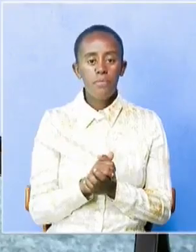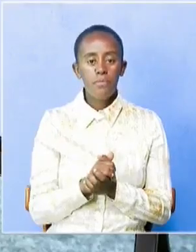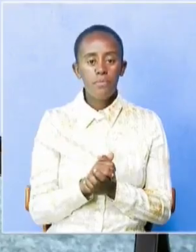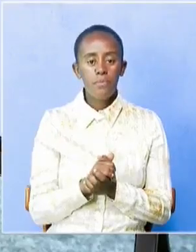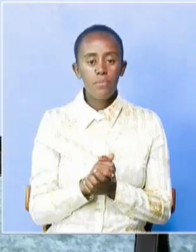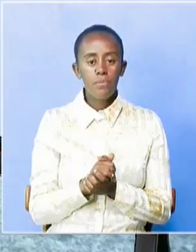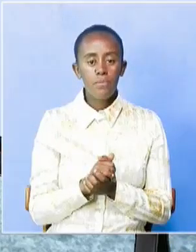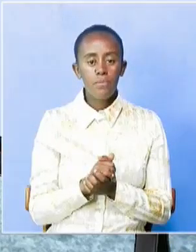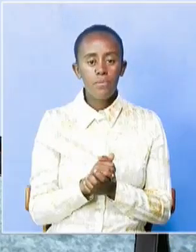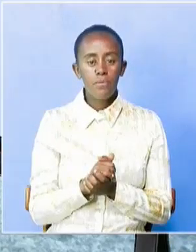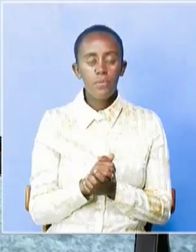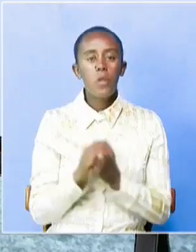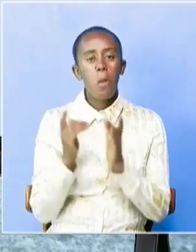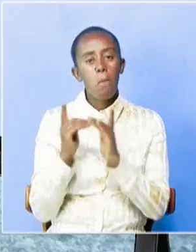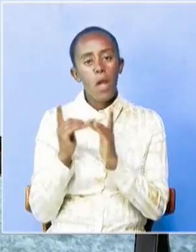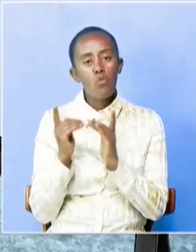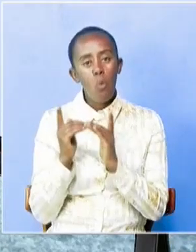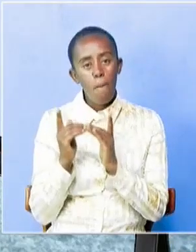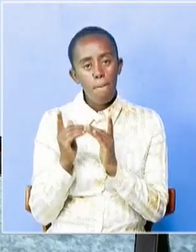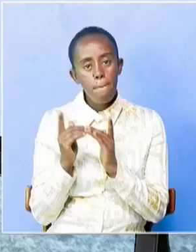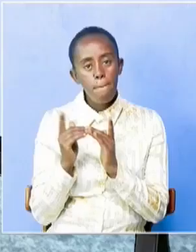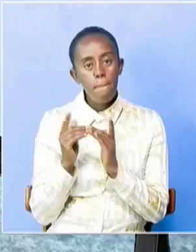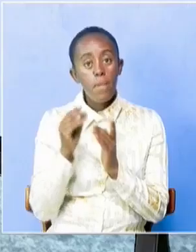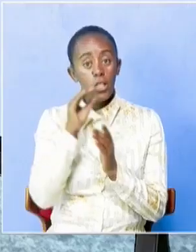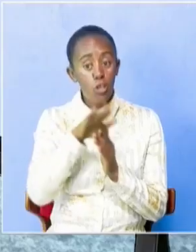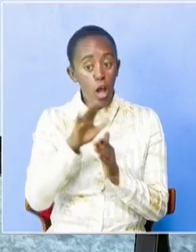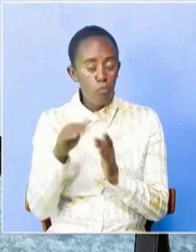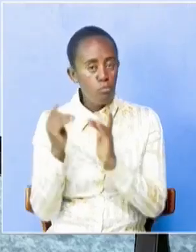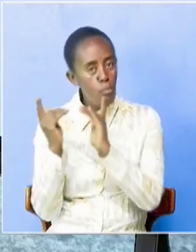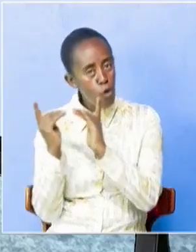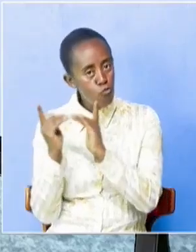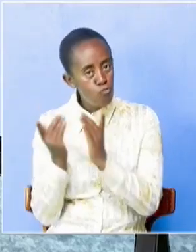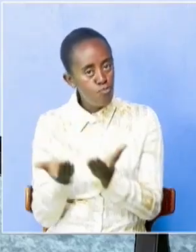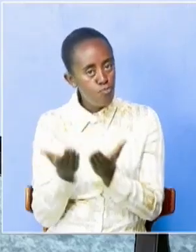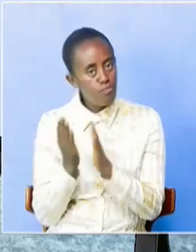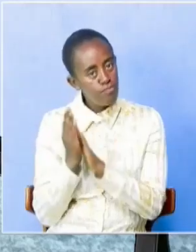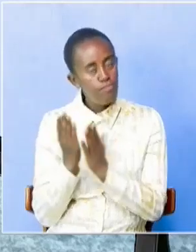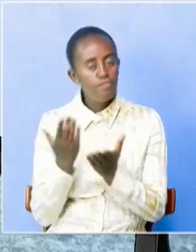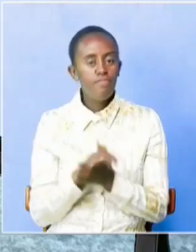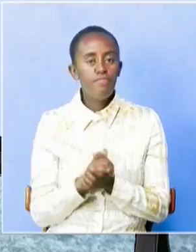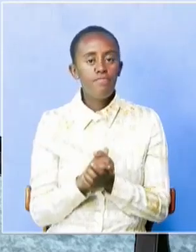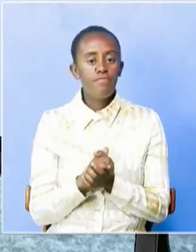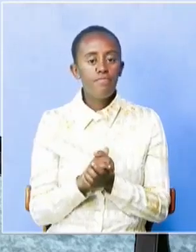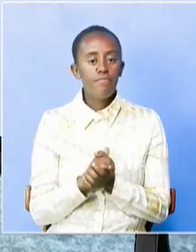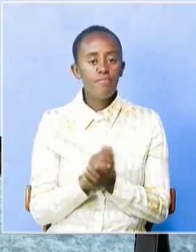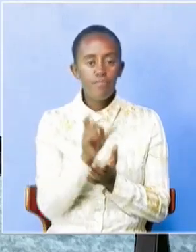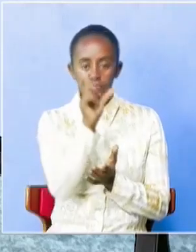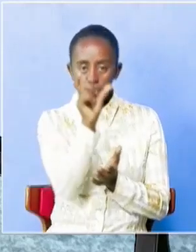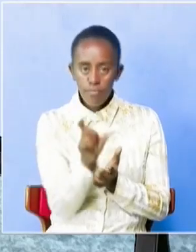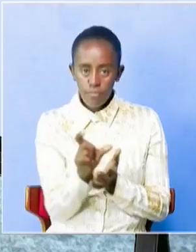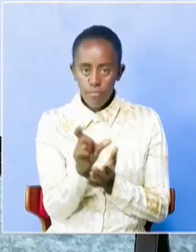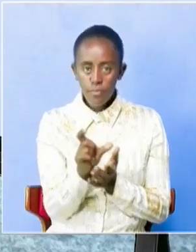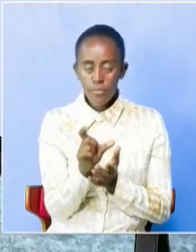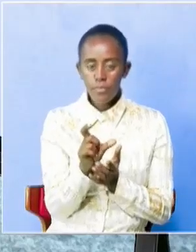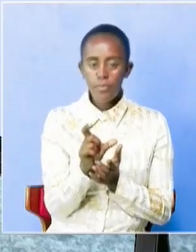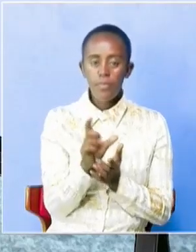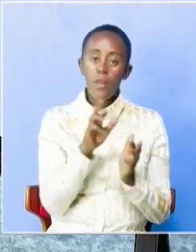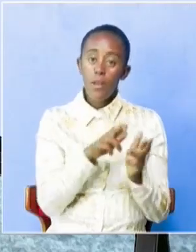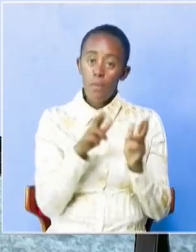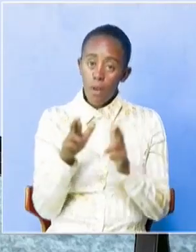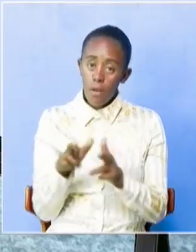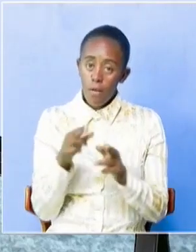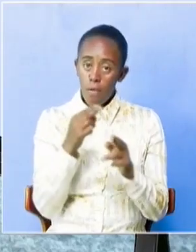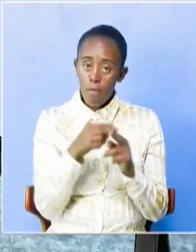The children's bedroom. Okay, so don't forget, if it is